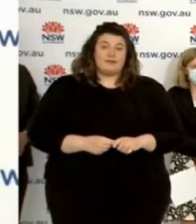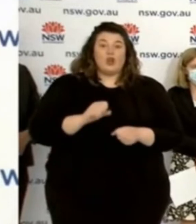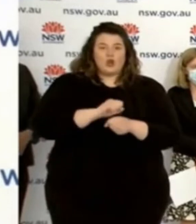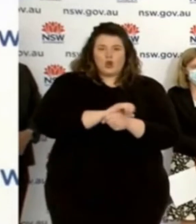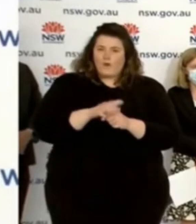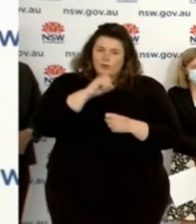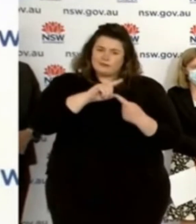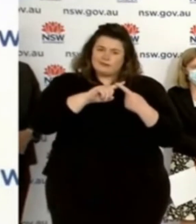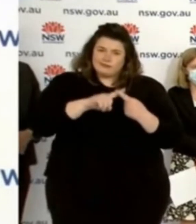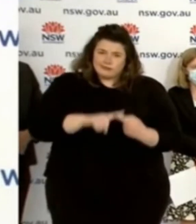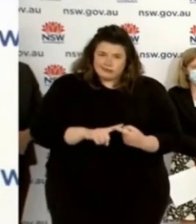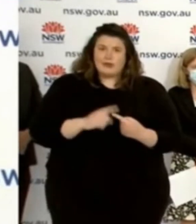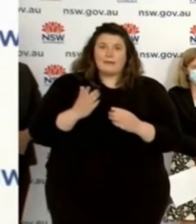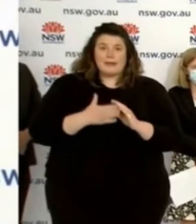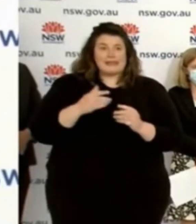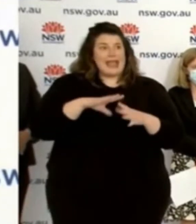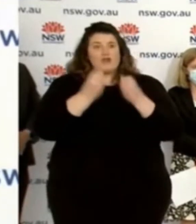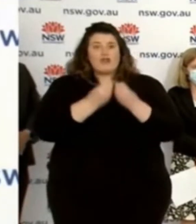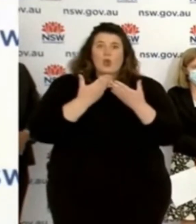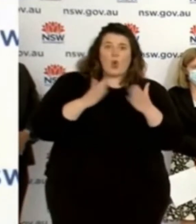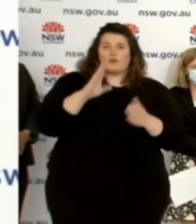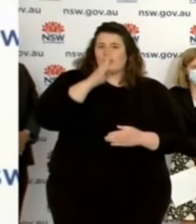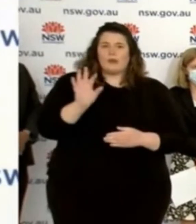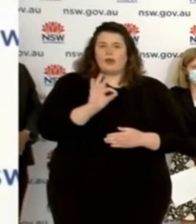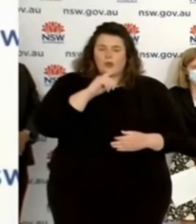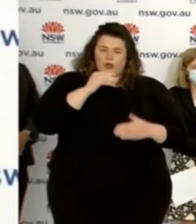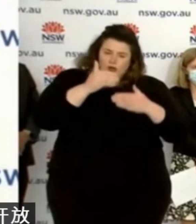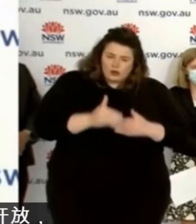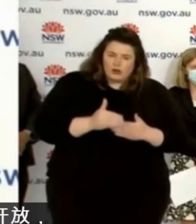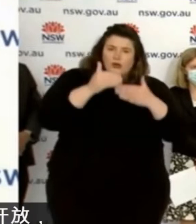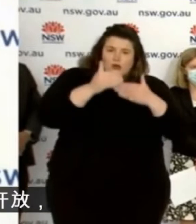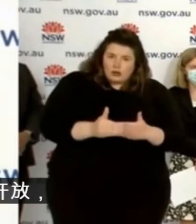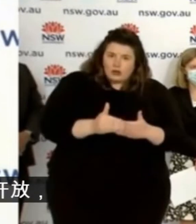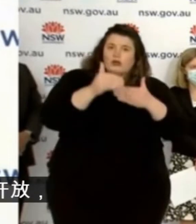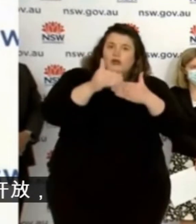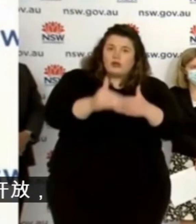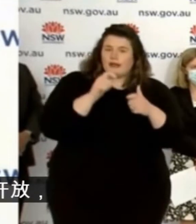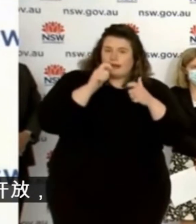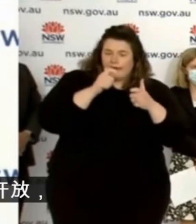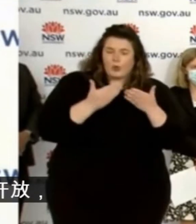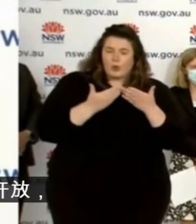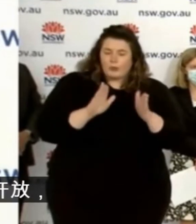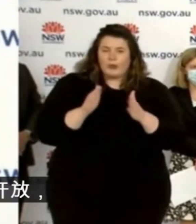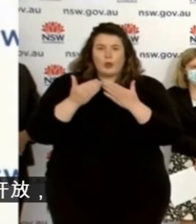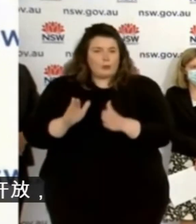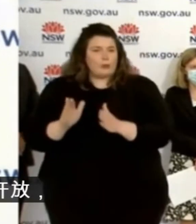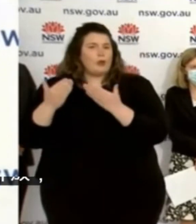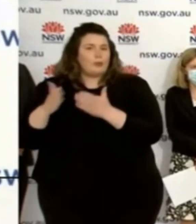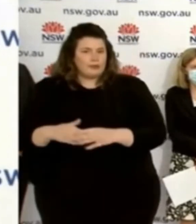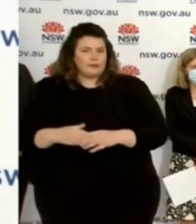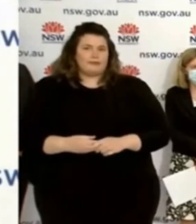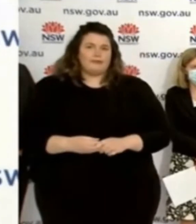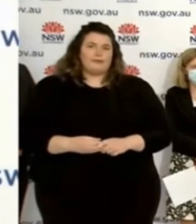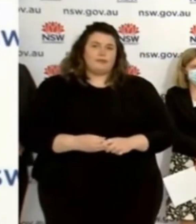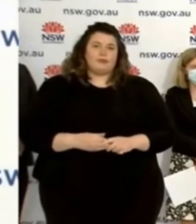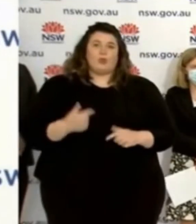a cautious and staged reopening once you get to those high rates of vaccination in your adult population. Now, we have obviously